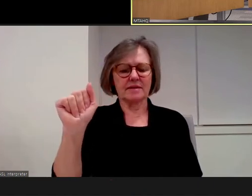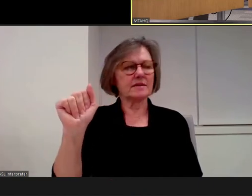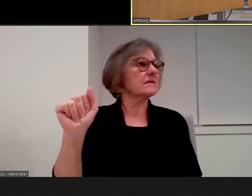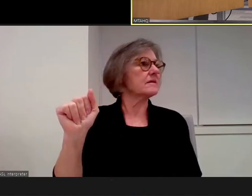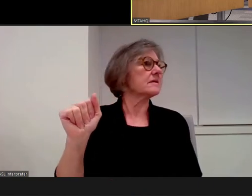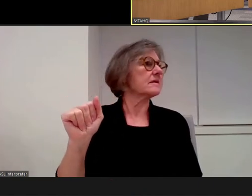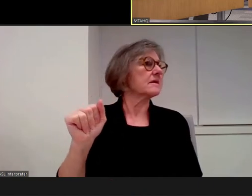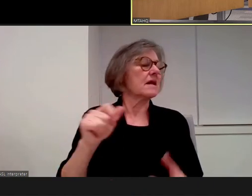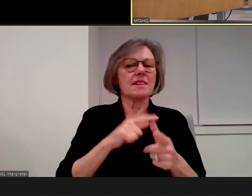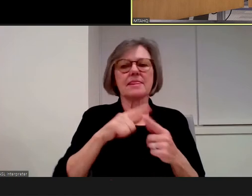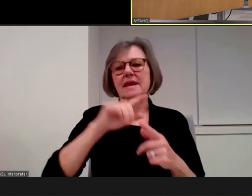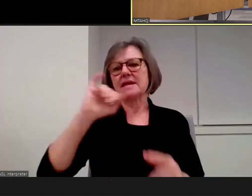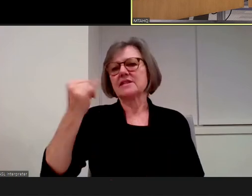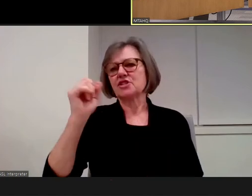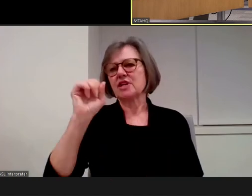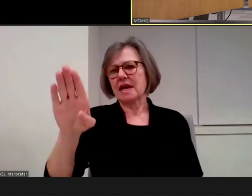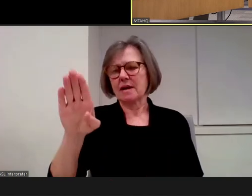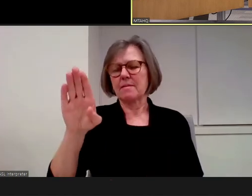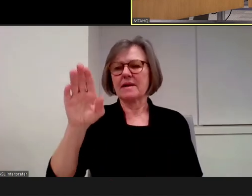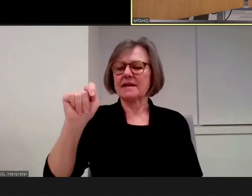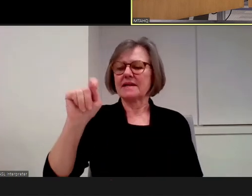followed by Jacob Tavares.